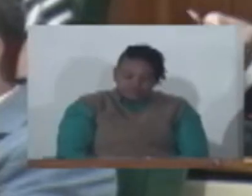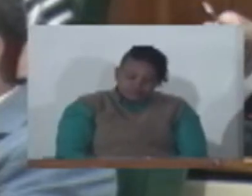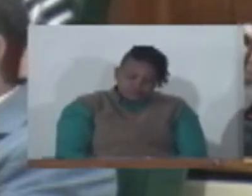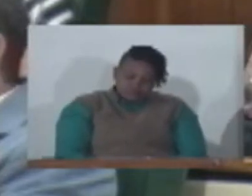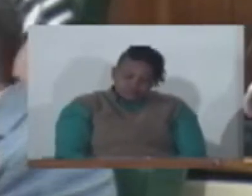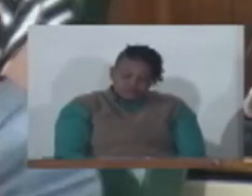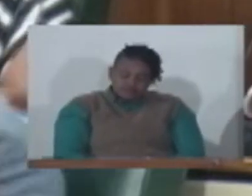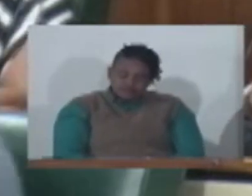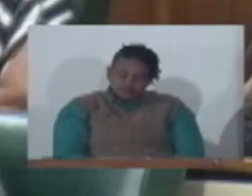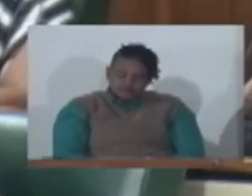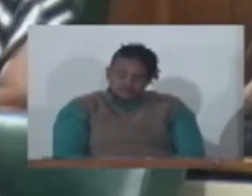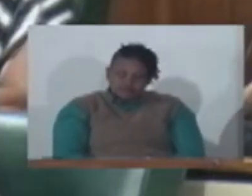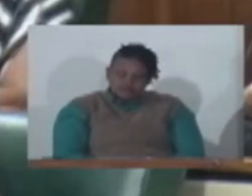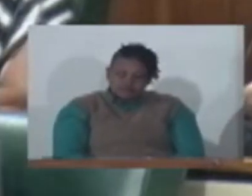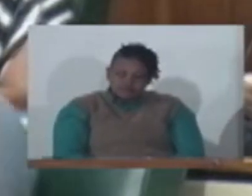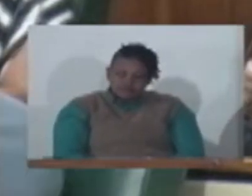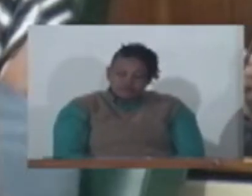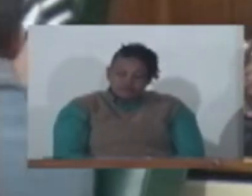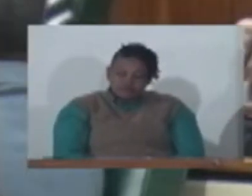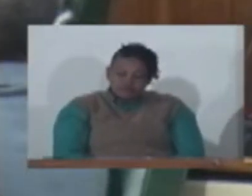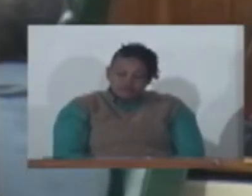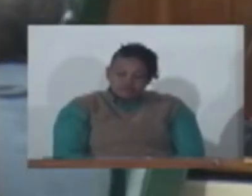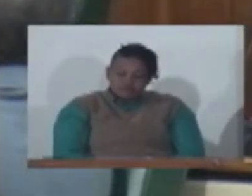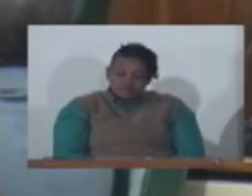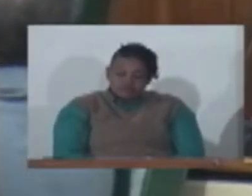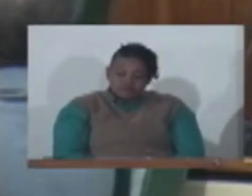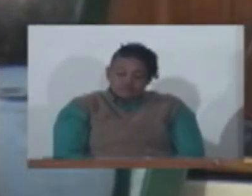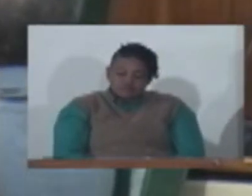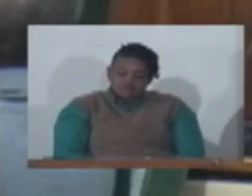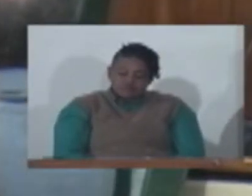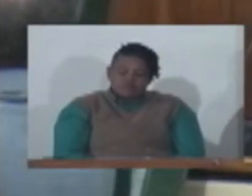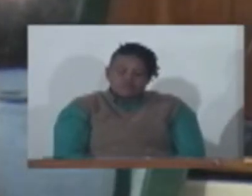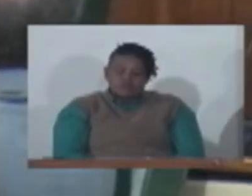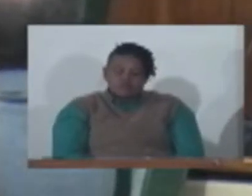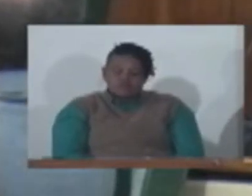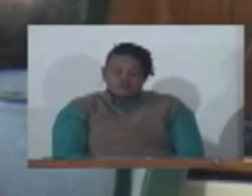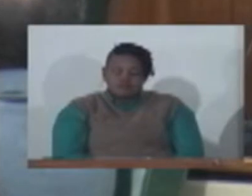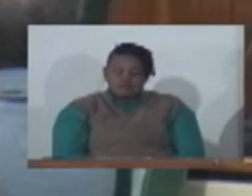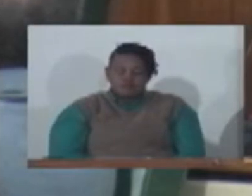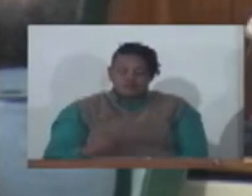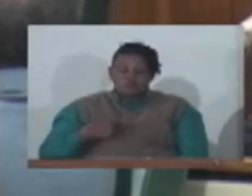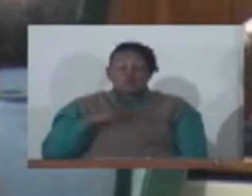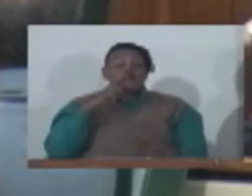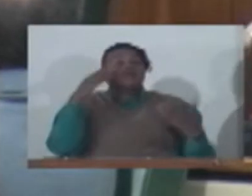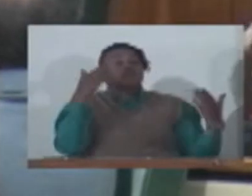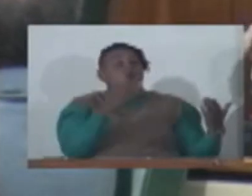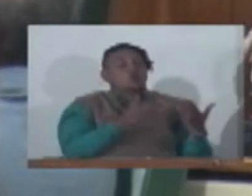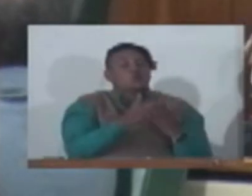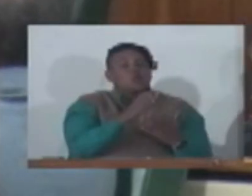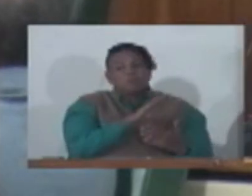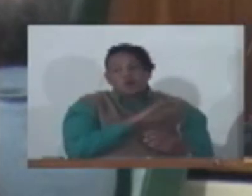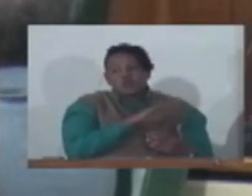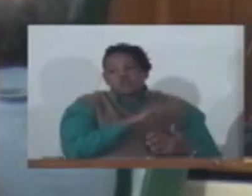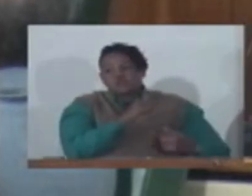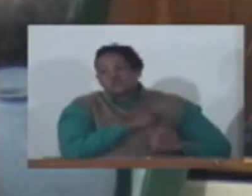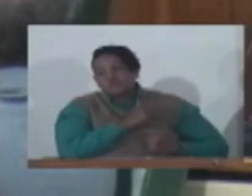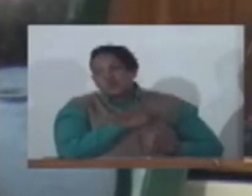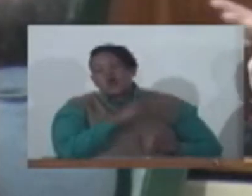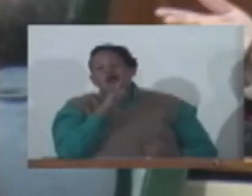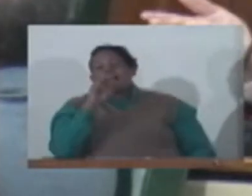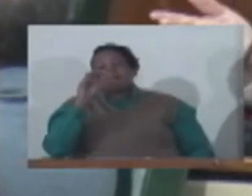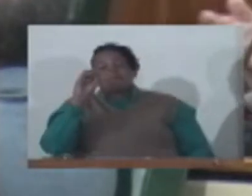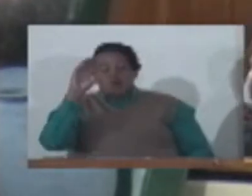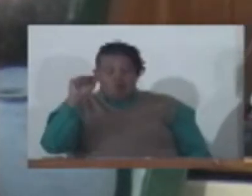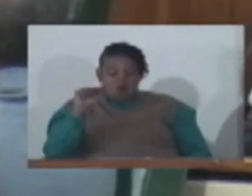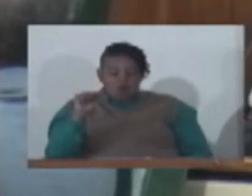the Private Sector Organization of Jamaica and the Small Business Association of Jamaica have expressed surprise at the statements, which were